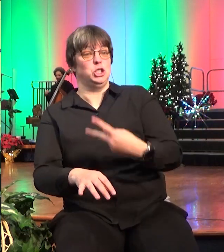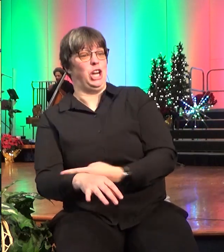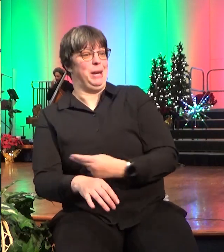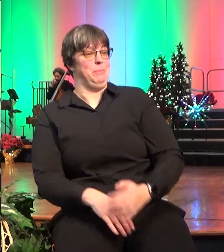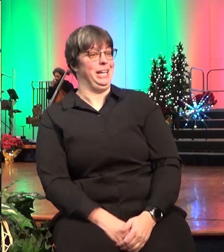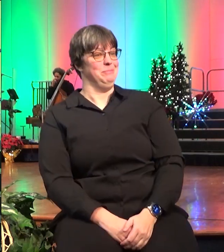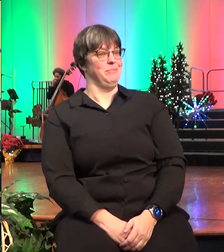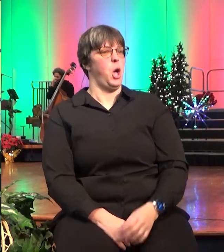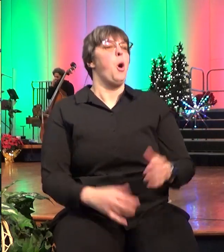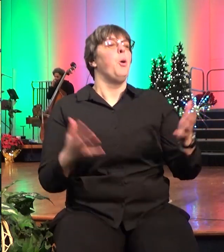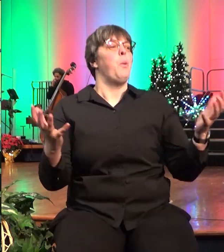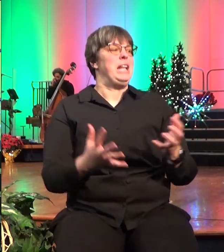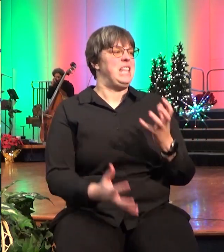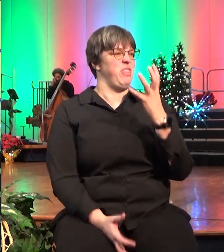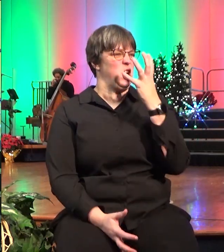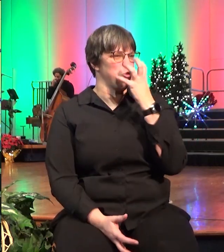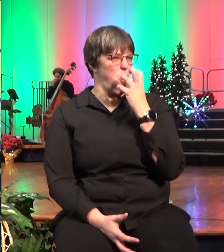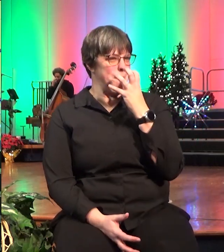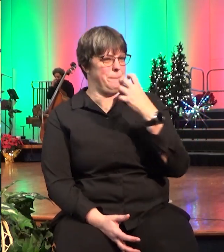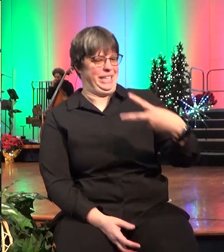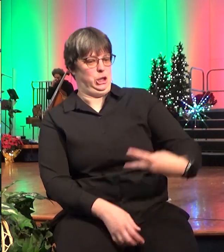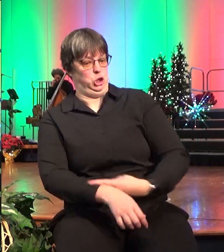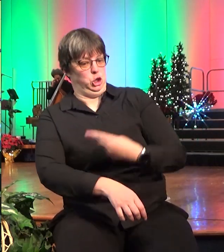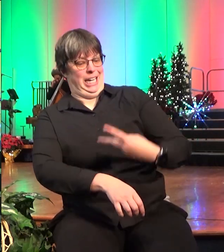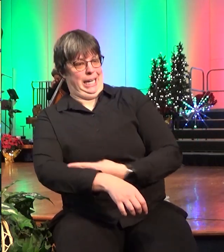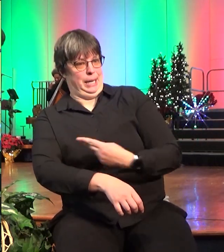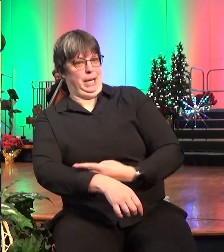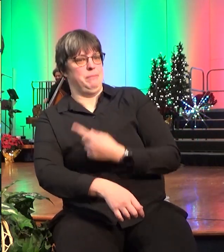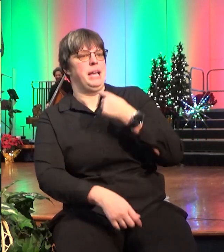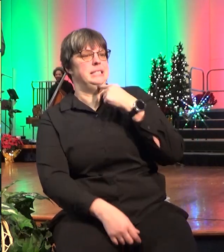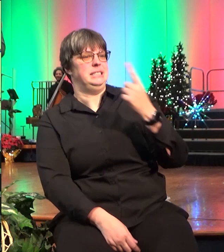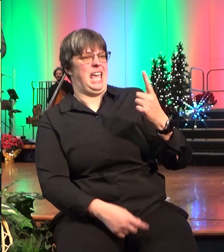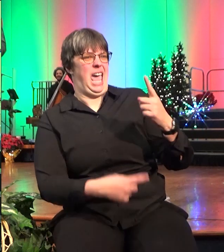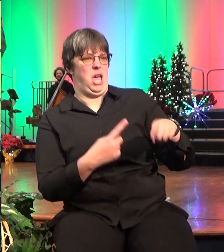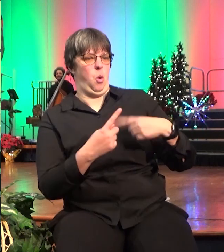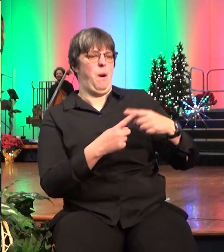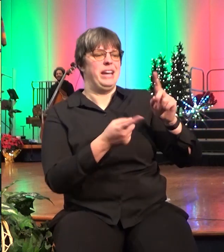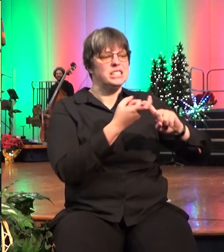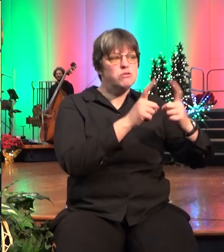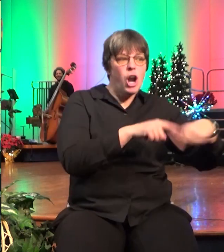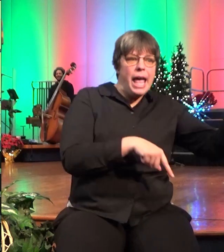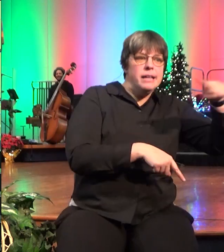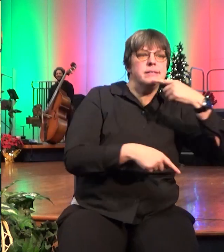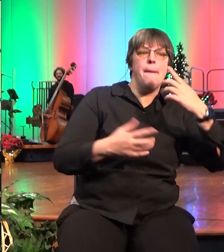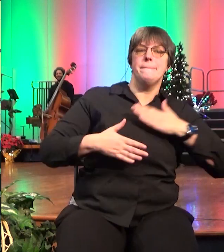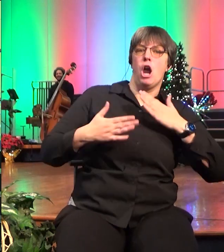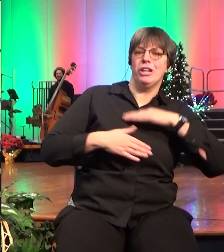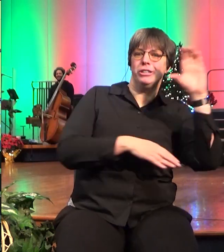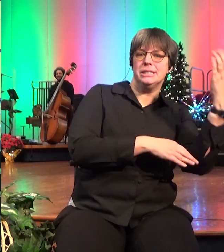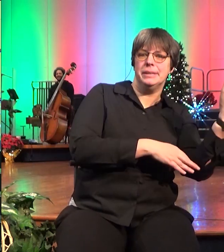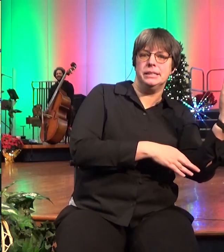grumpy sheep say when his friends wished him Merry Christmas? What?